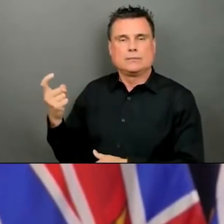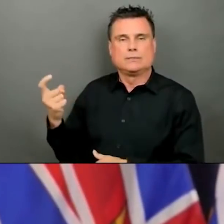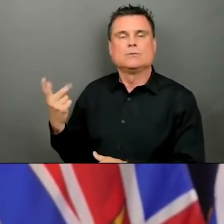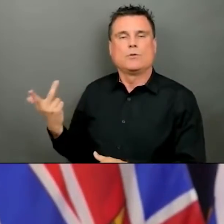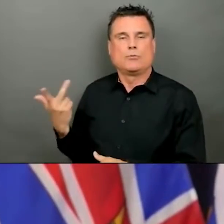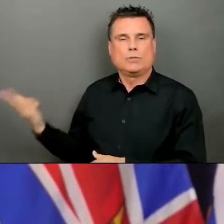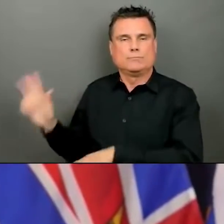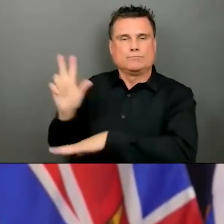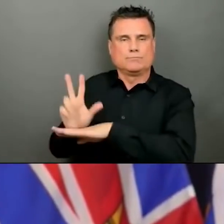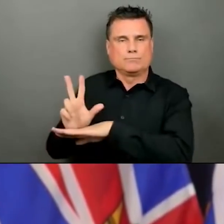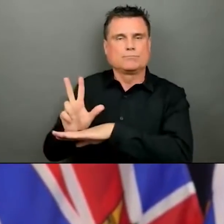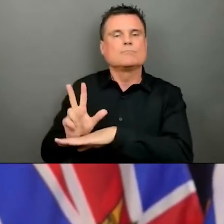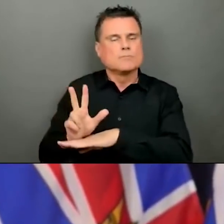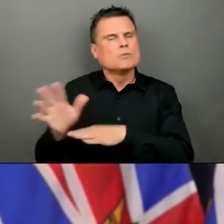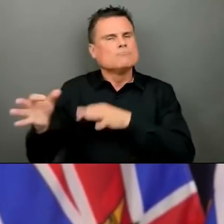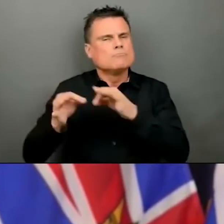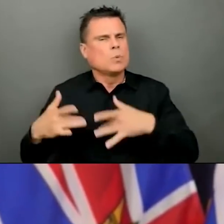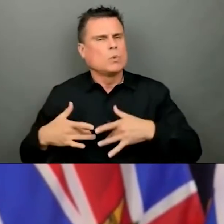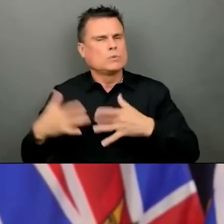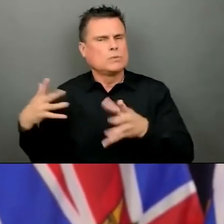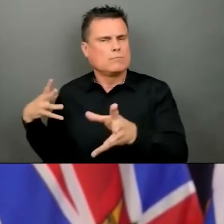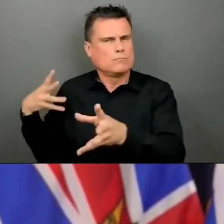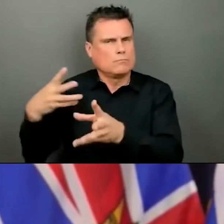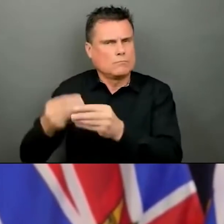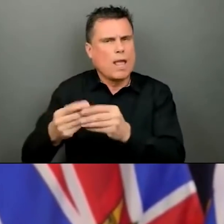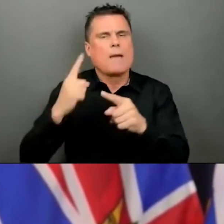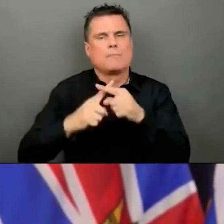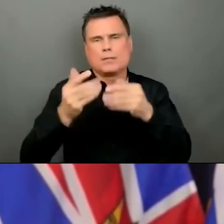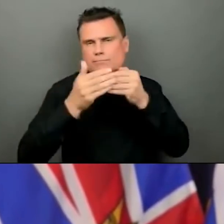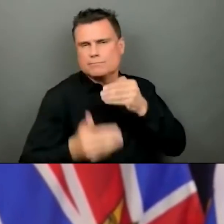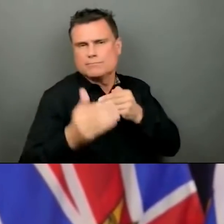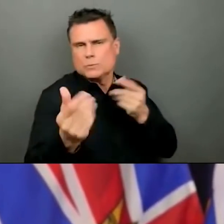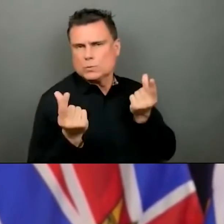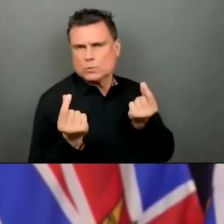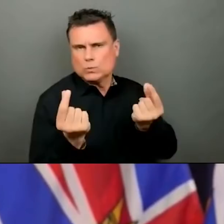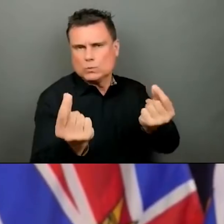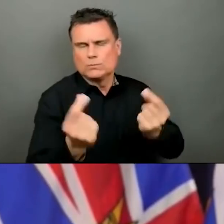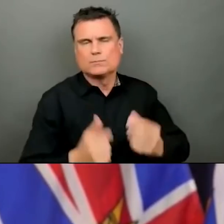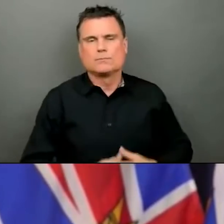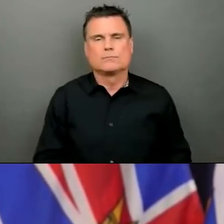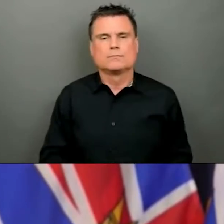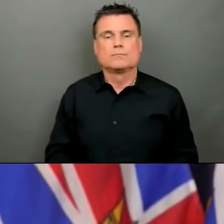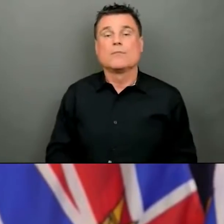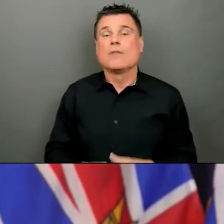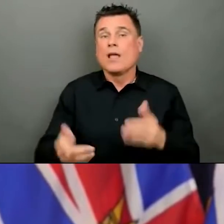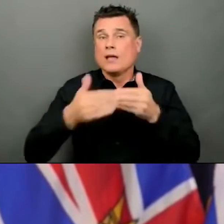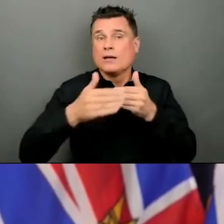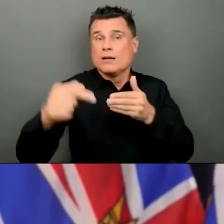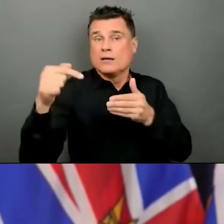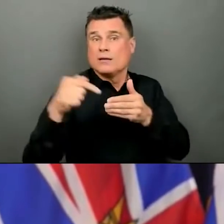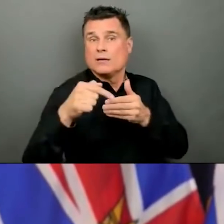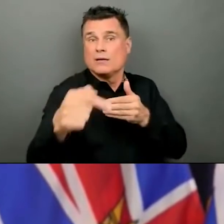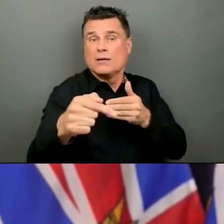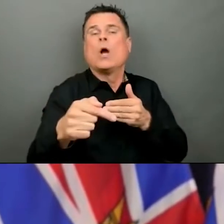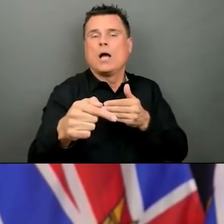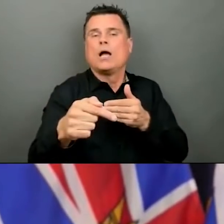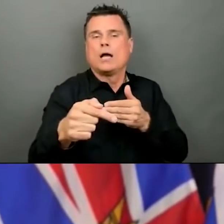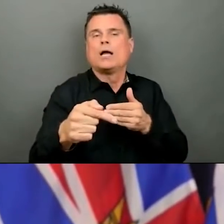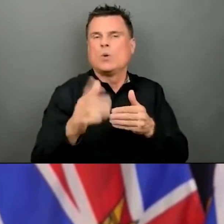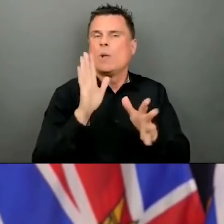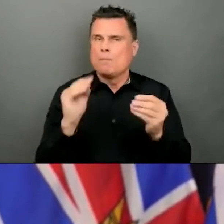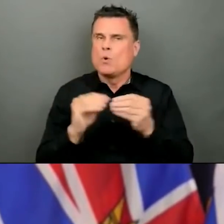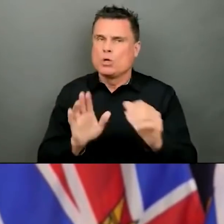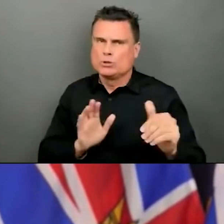This final stretch of the pandemic will be the most challenging of all of the many, many months that we've been working together to reduce